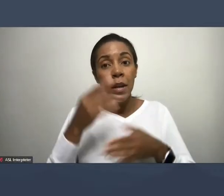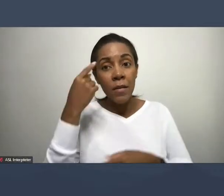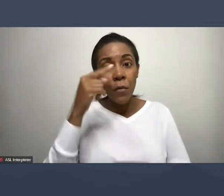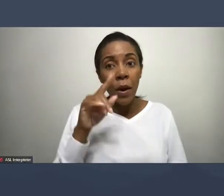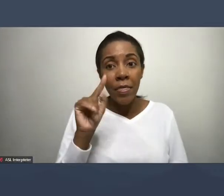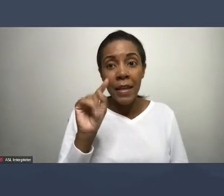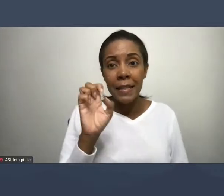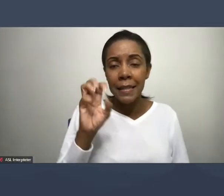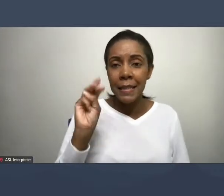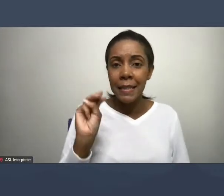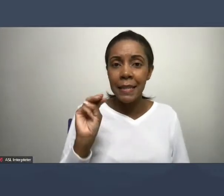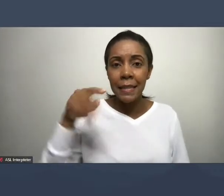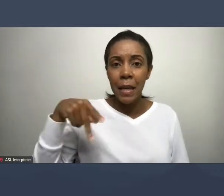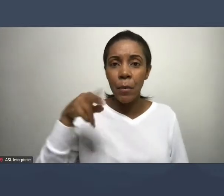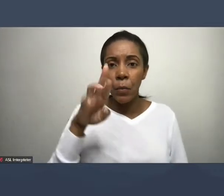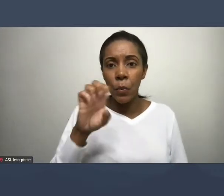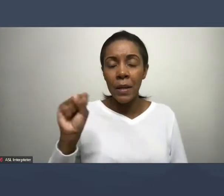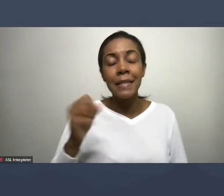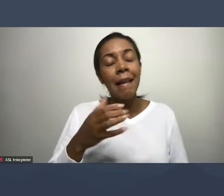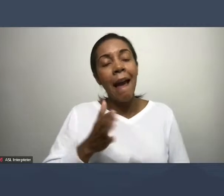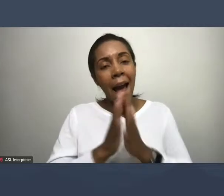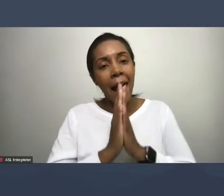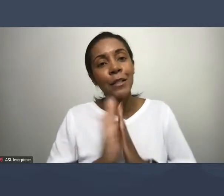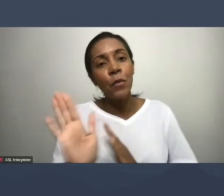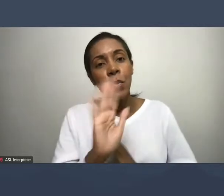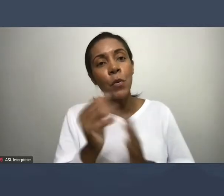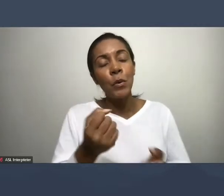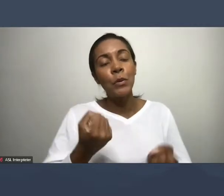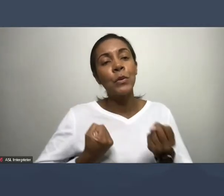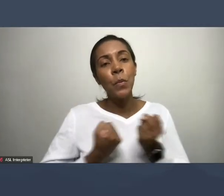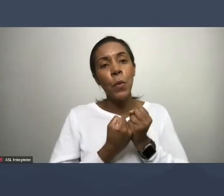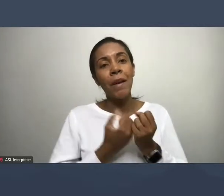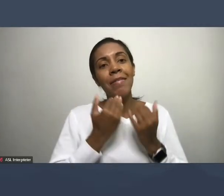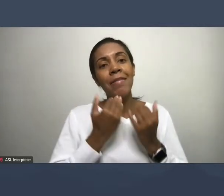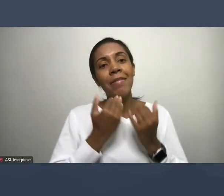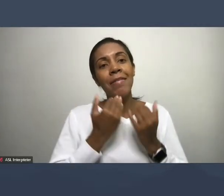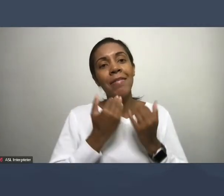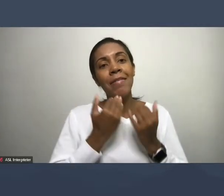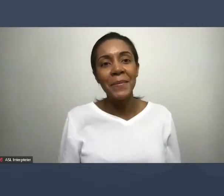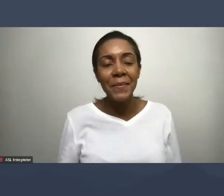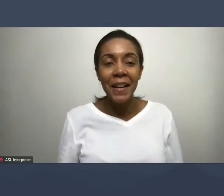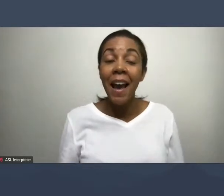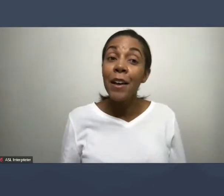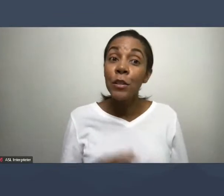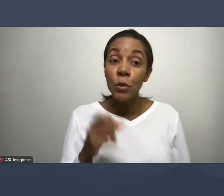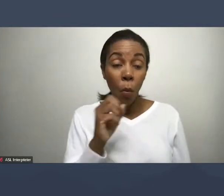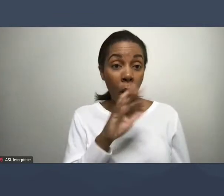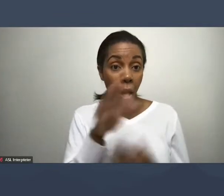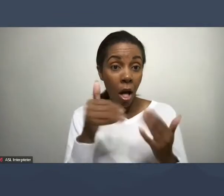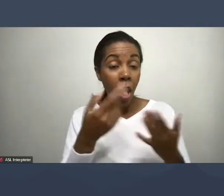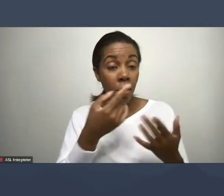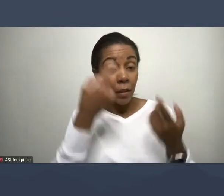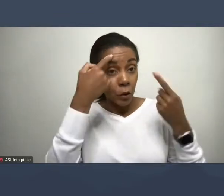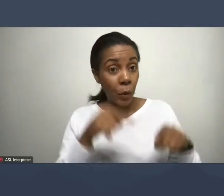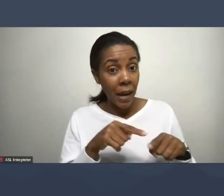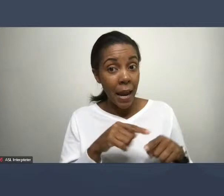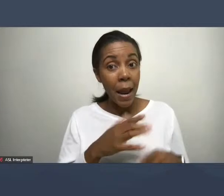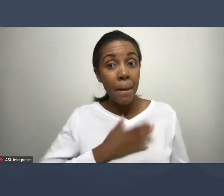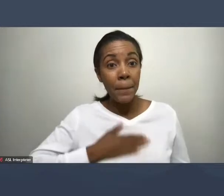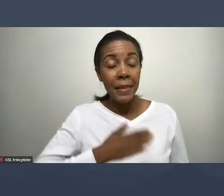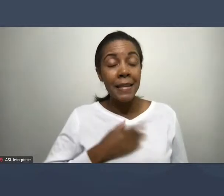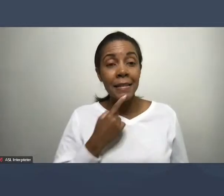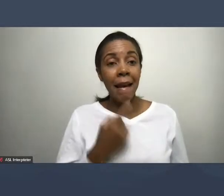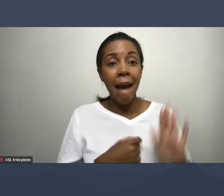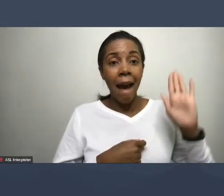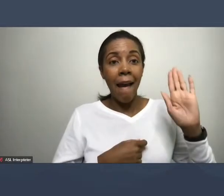Temprees. And I ask for your support. Thank you. Thank you, Councilwoman Johnson. All those in favor of item number 1, please signify by saying